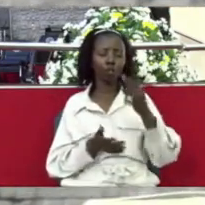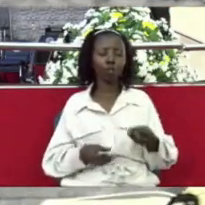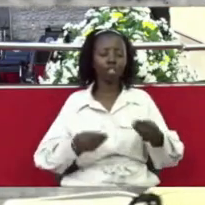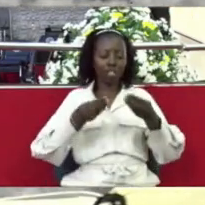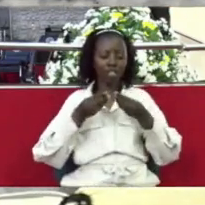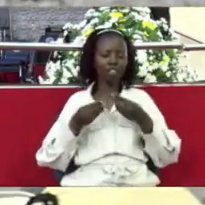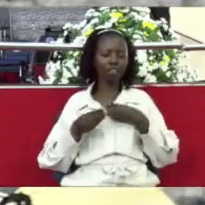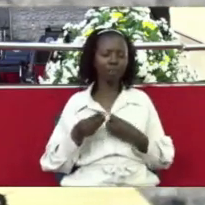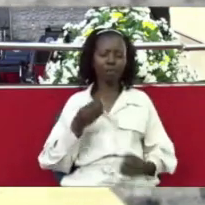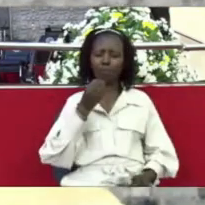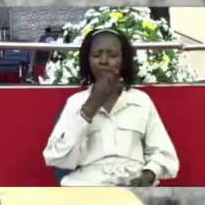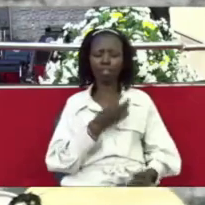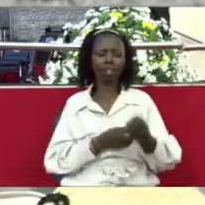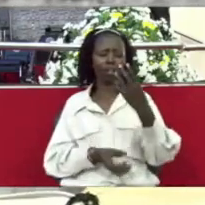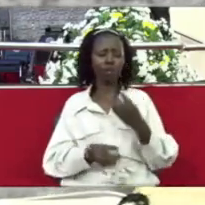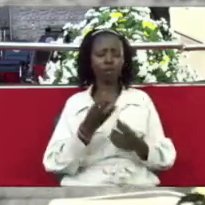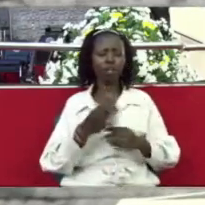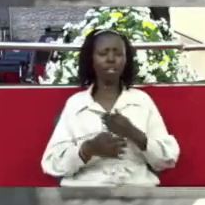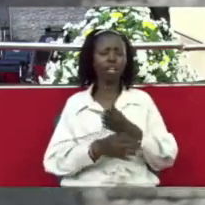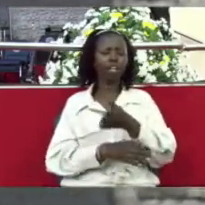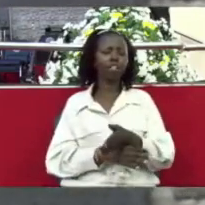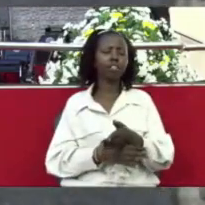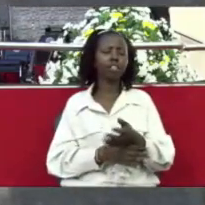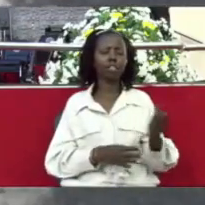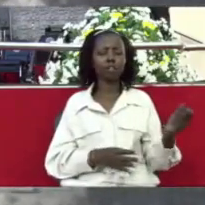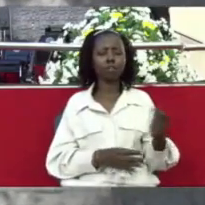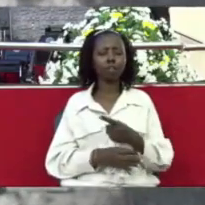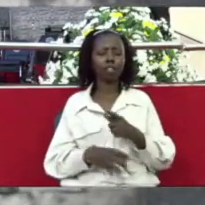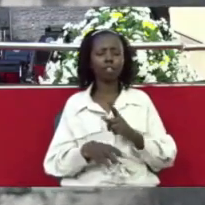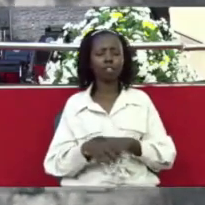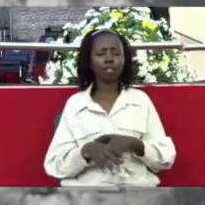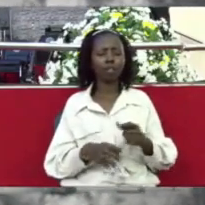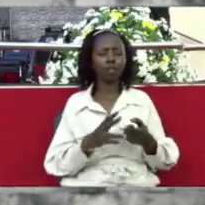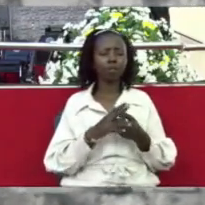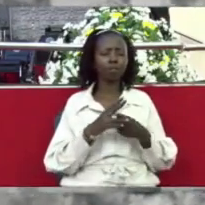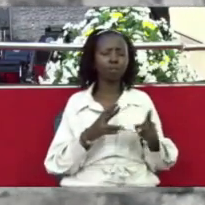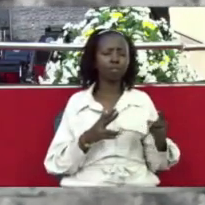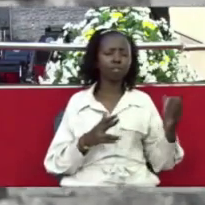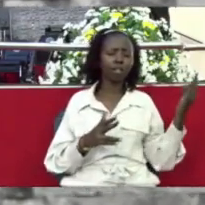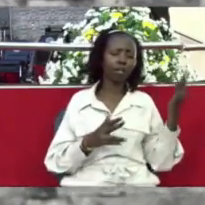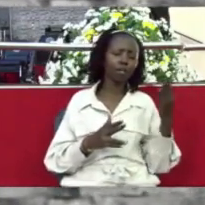And next month, as we begin to minister,